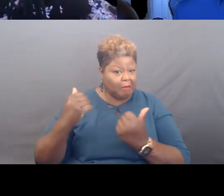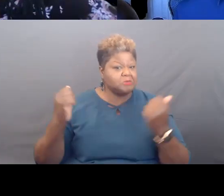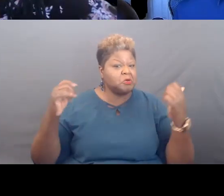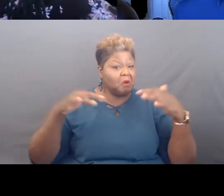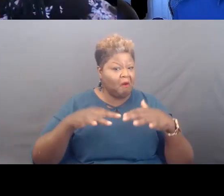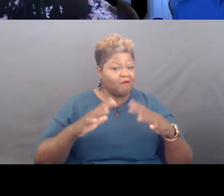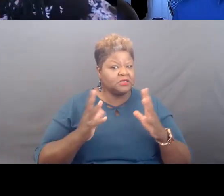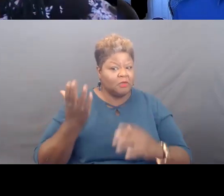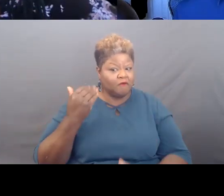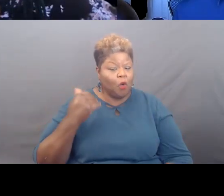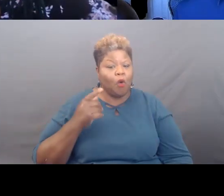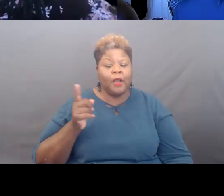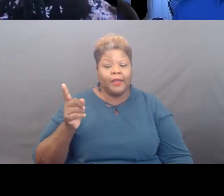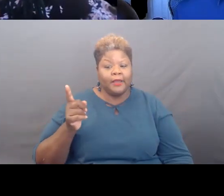and